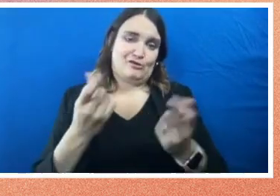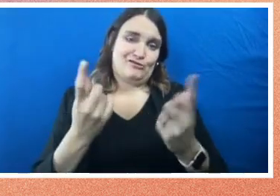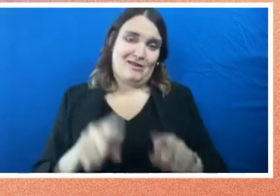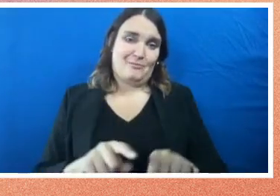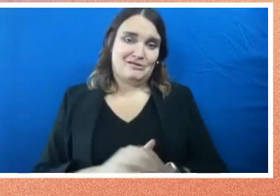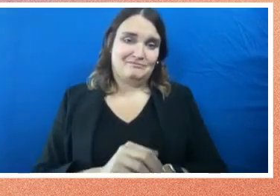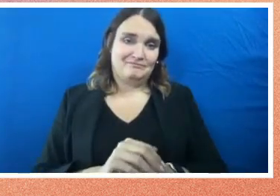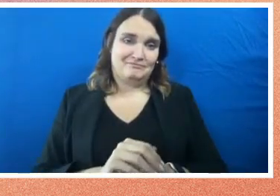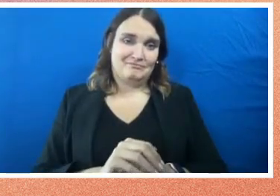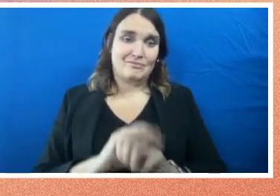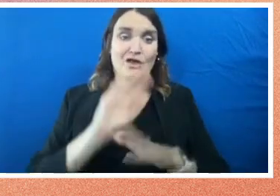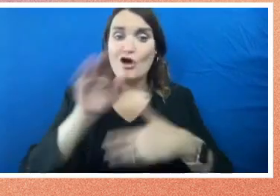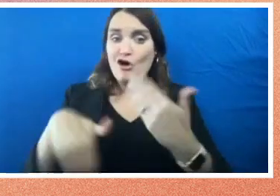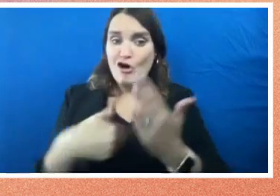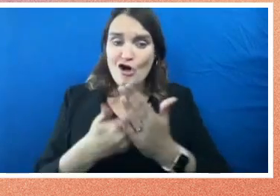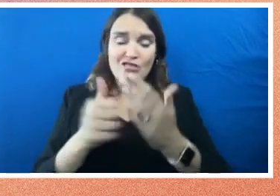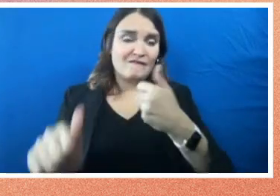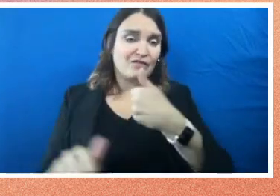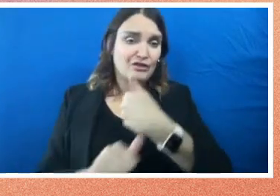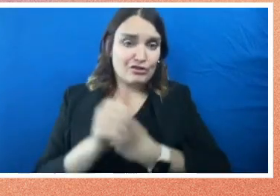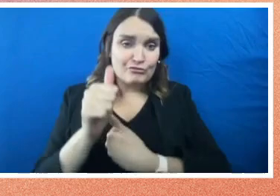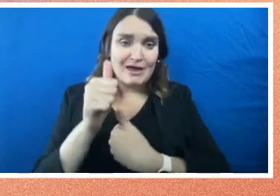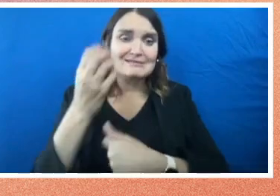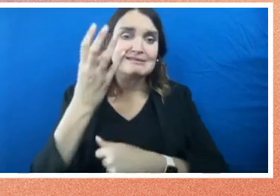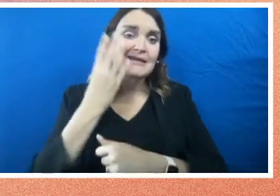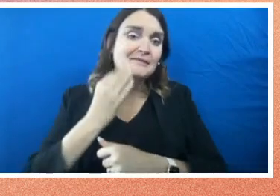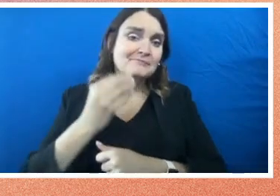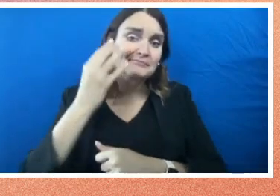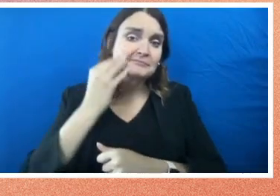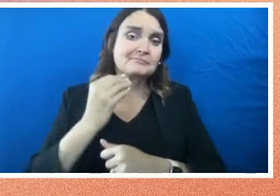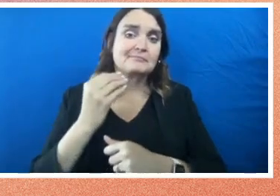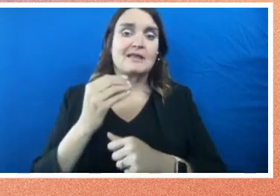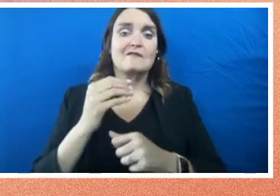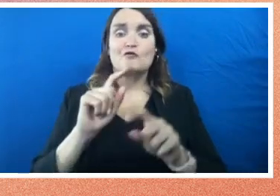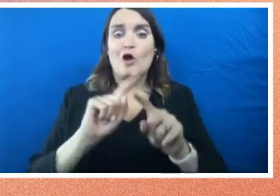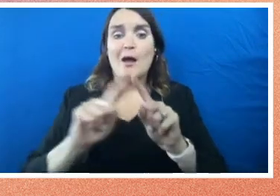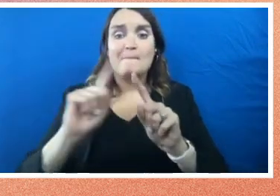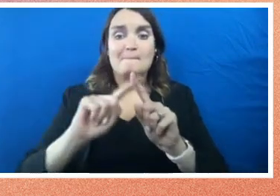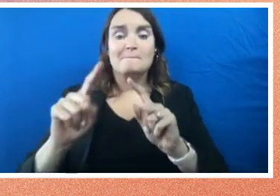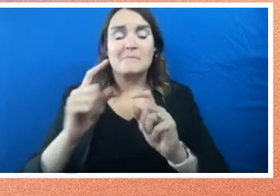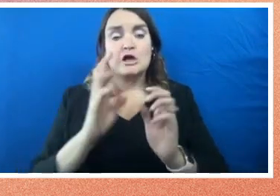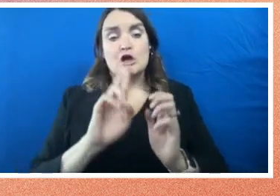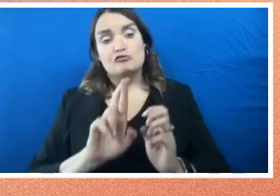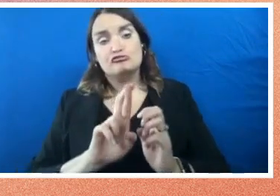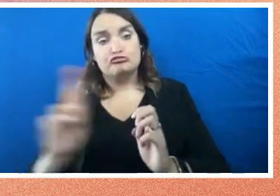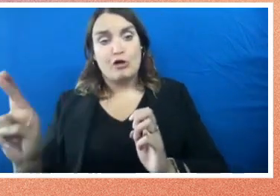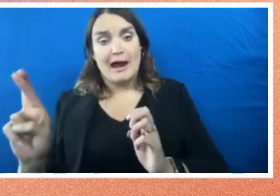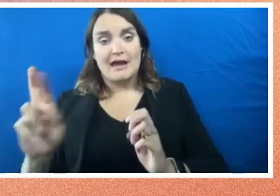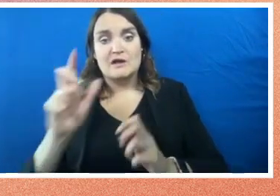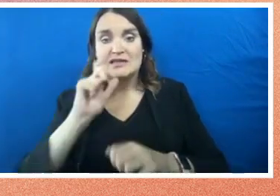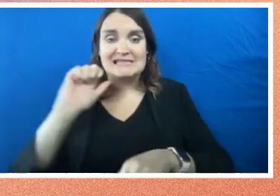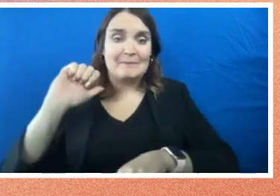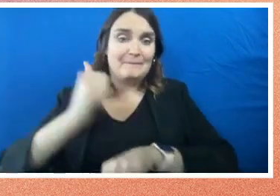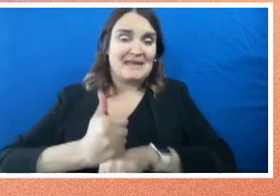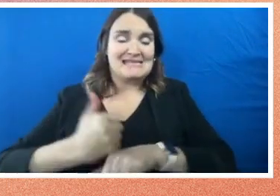the threats they face from the growing movement on the other side that's based in fear and